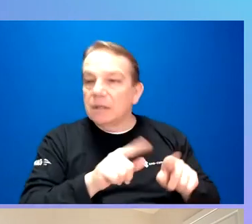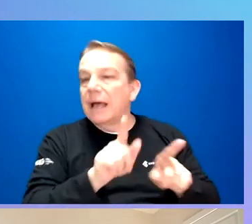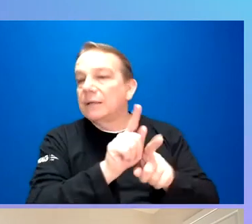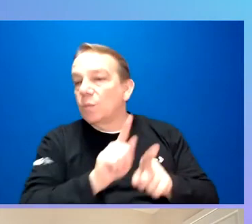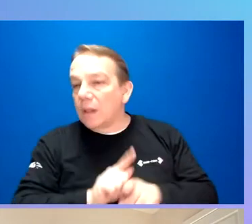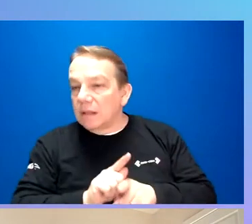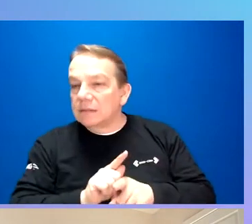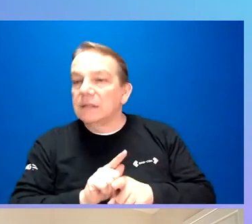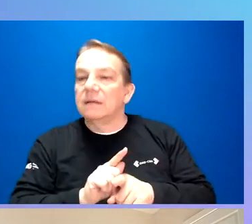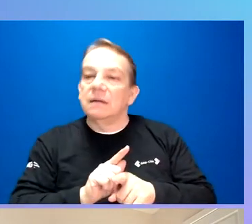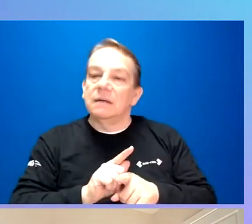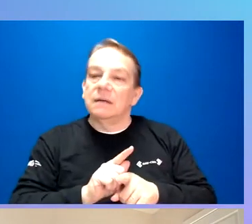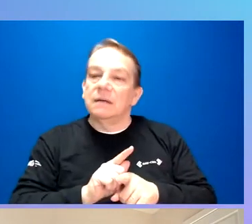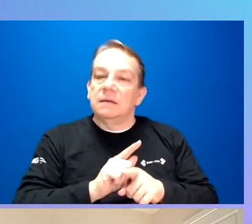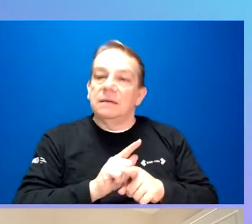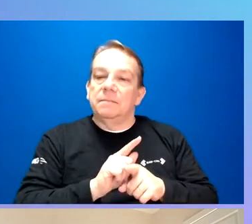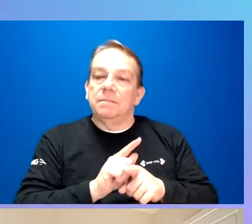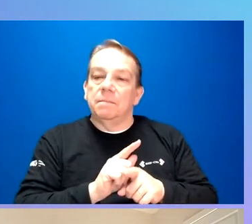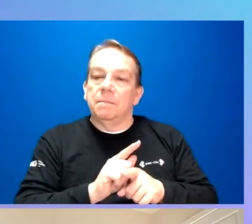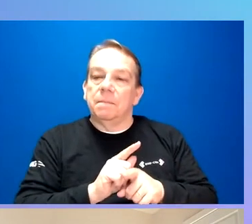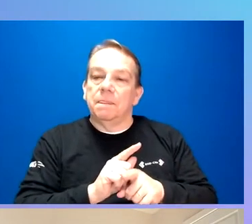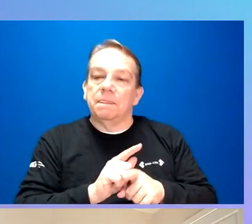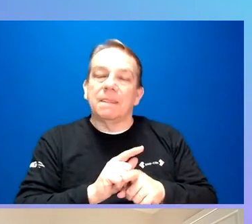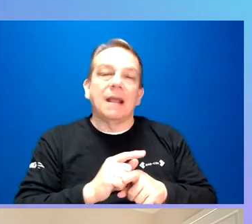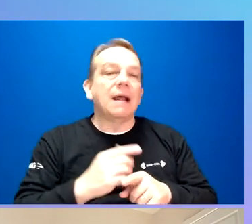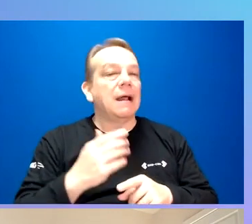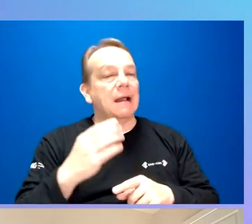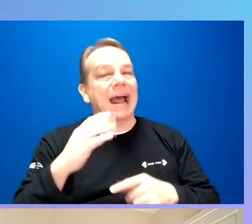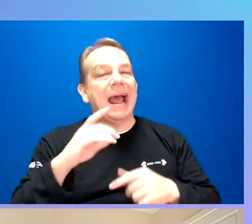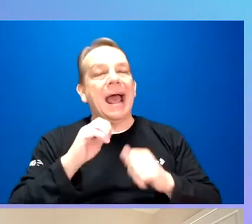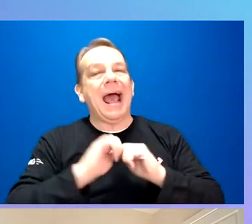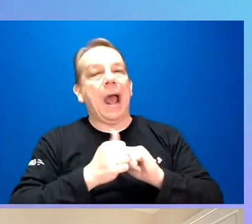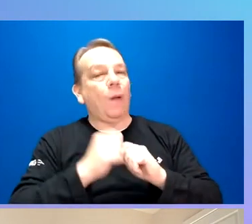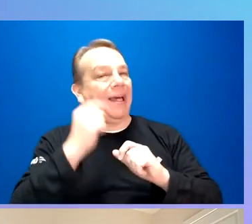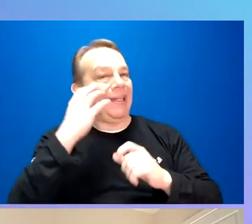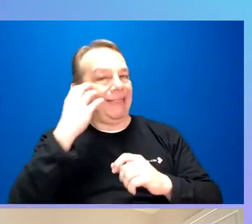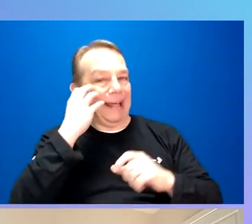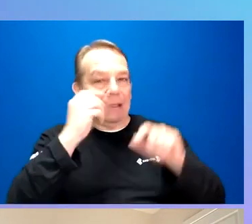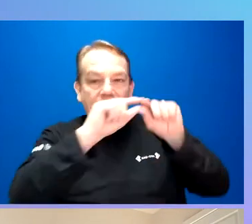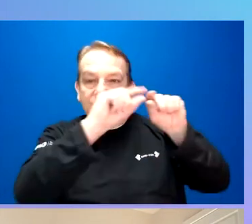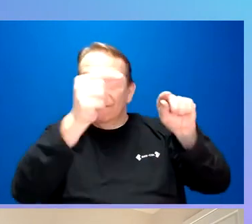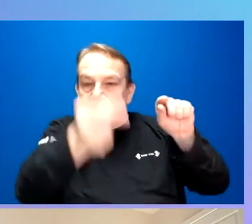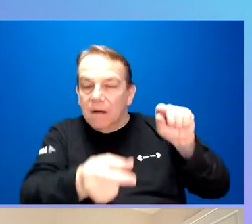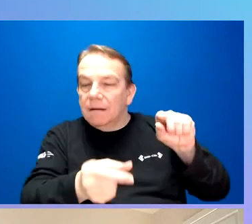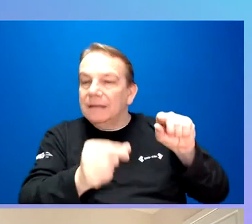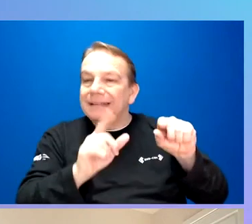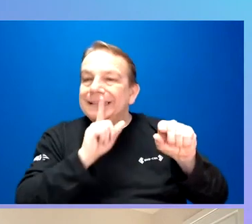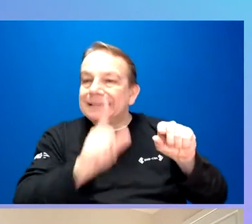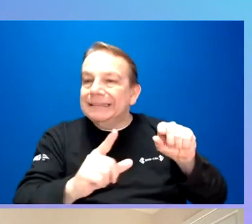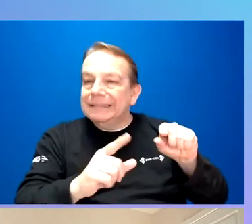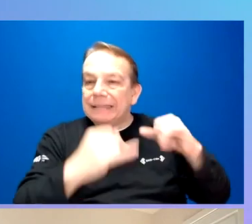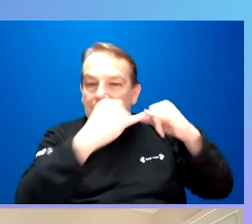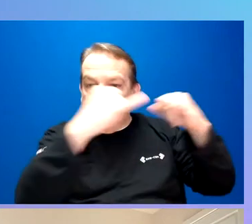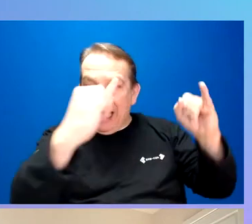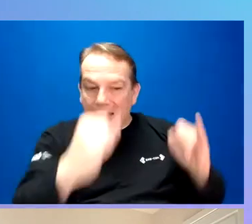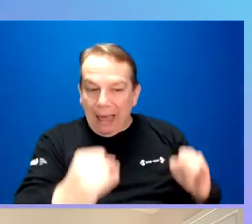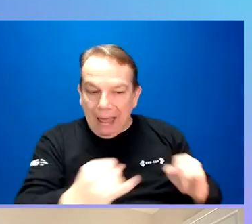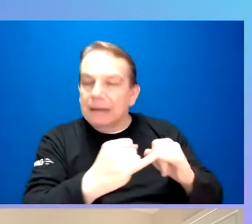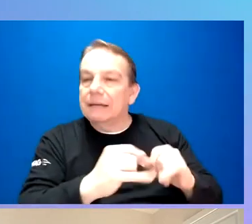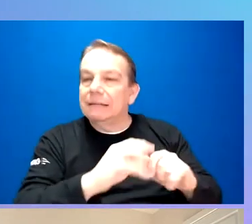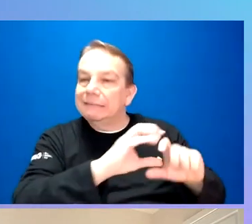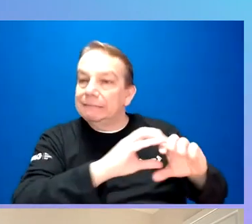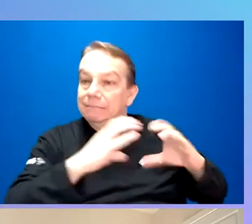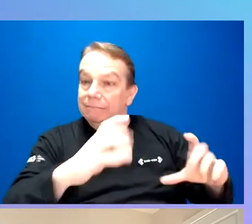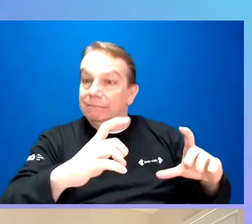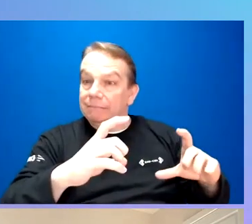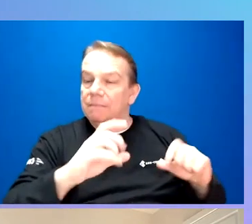the thickness of the focus of the focus. In summary, when an element